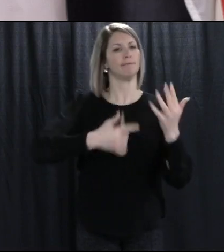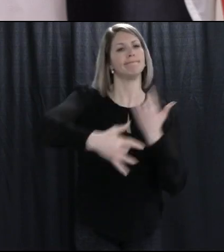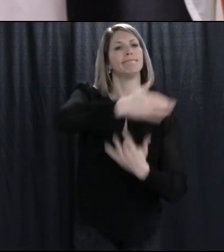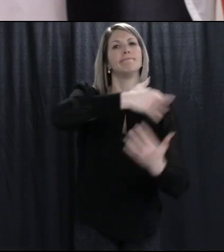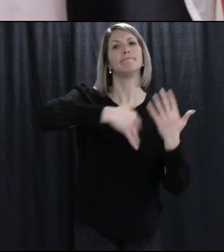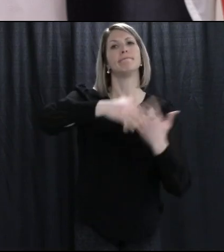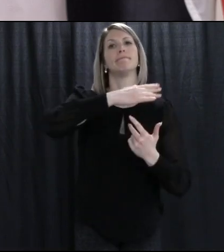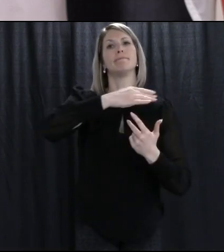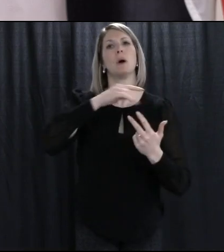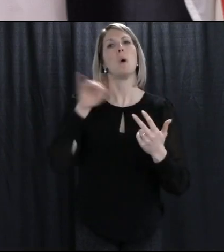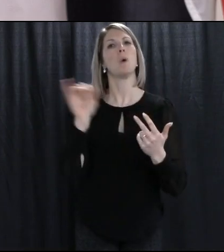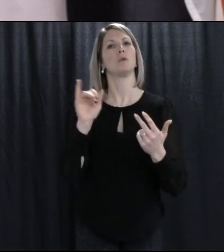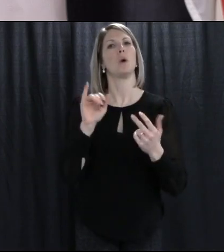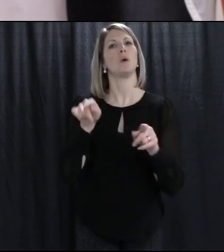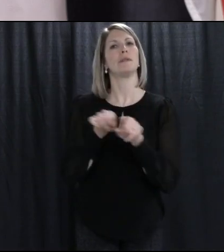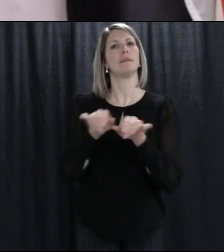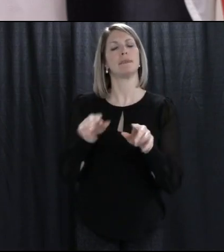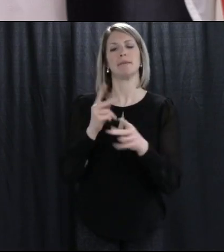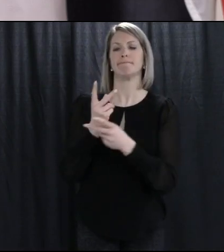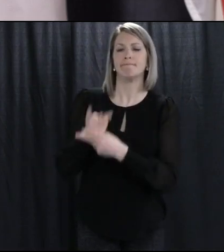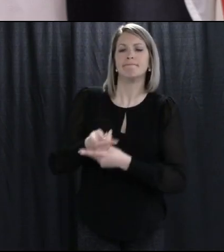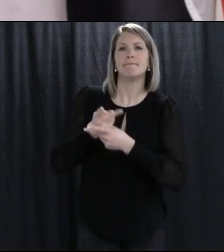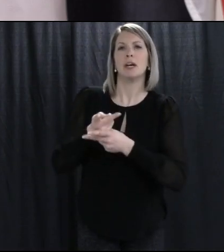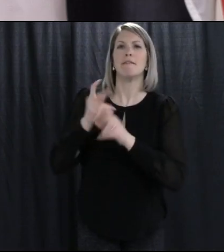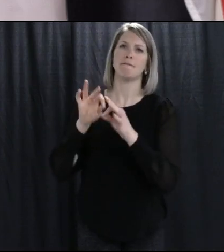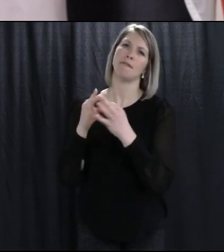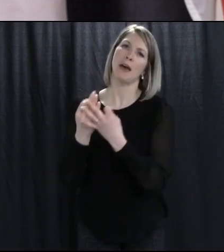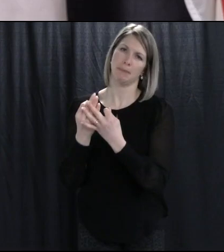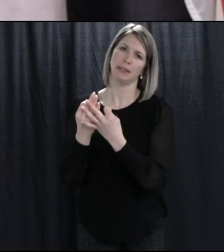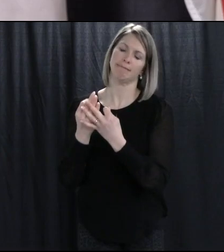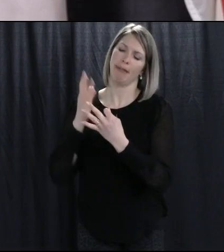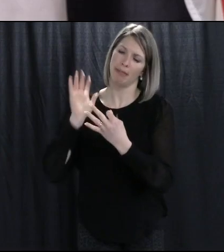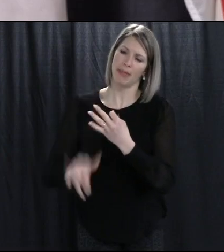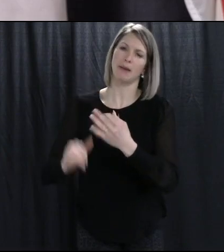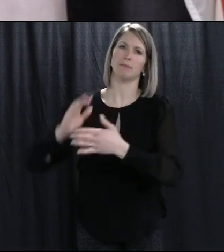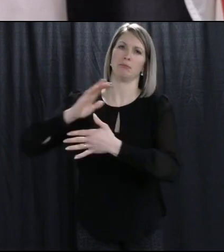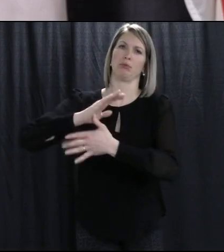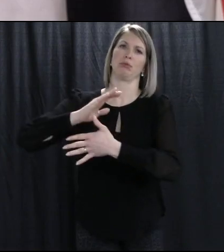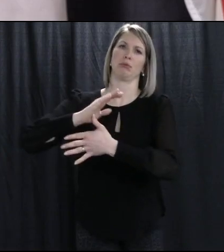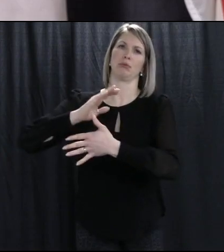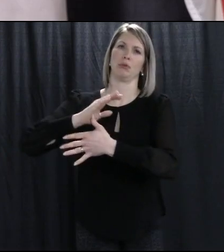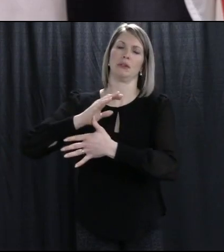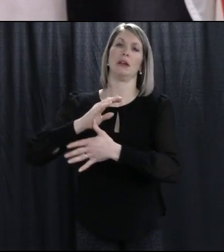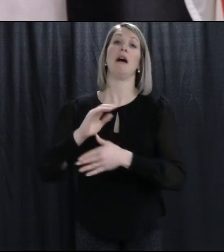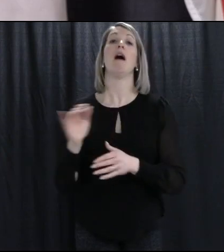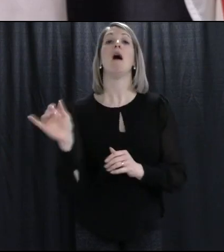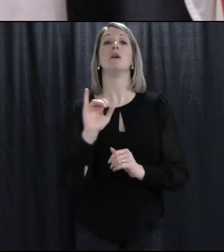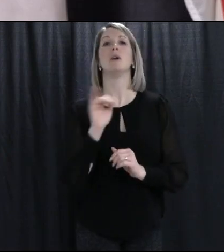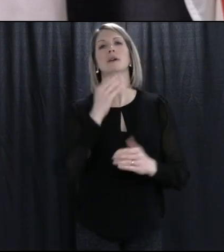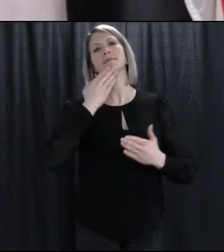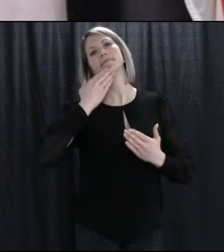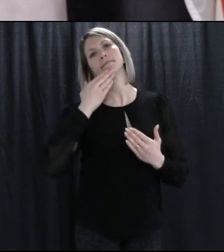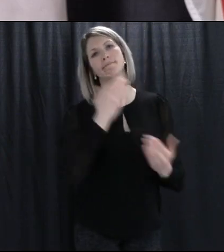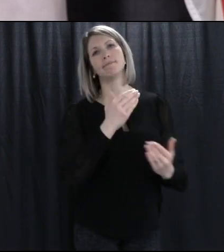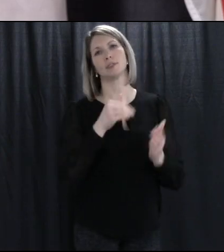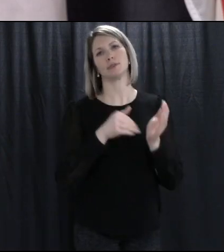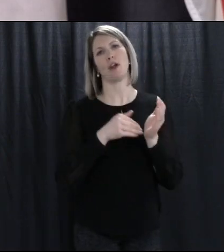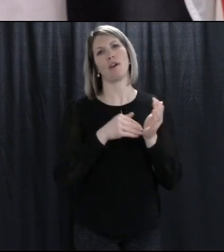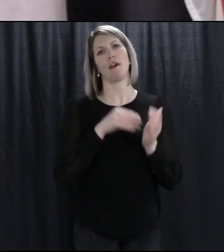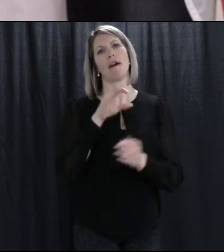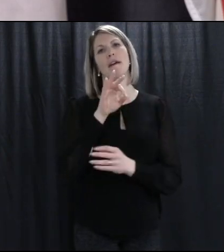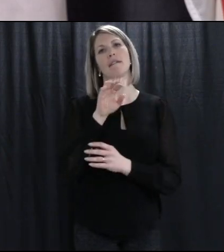is a priority. Once again, I would like to thank Dr. Fitzgerald. She's been working